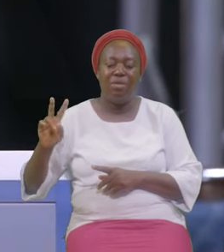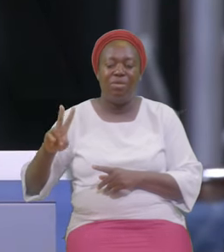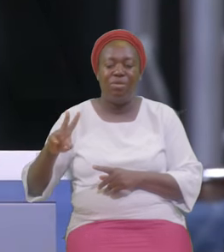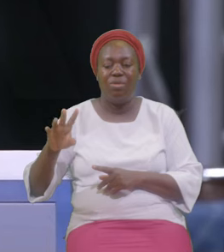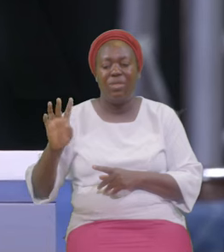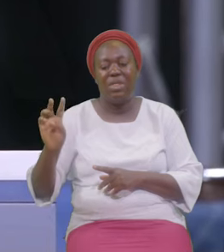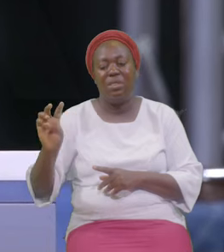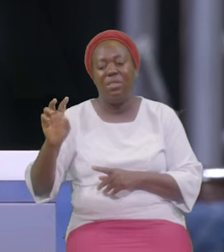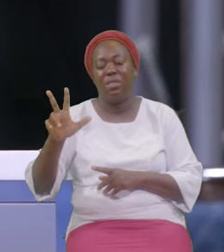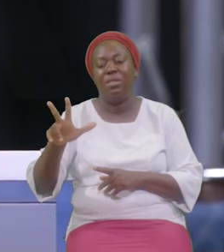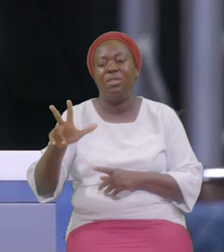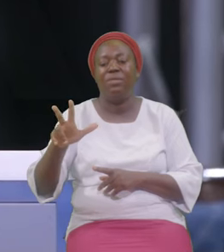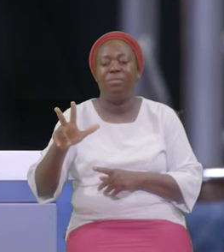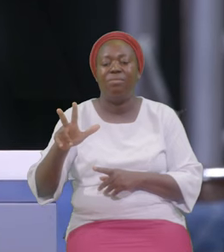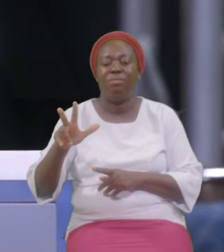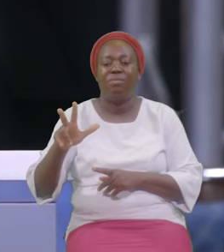444-9263.